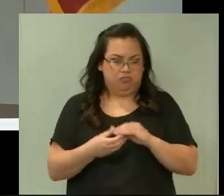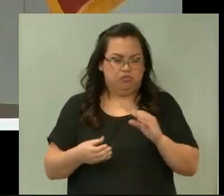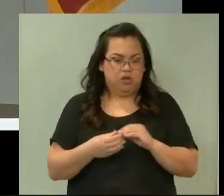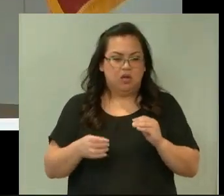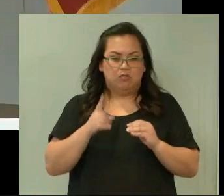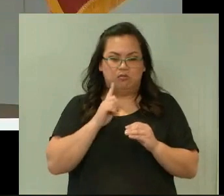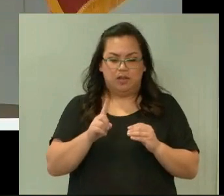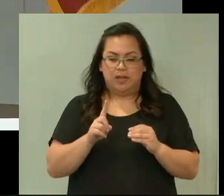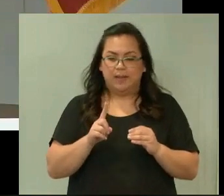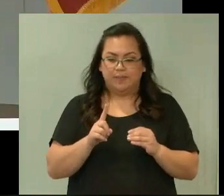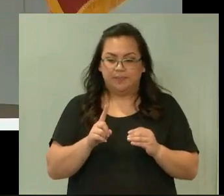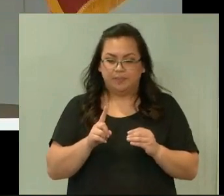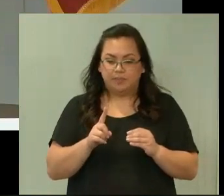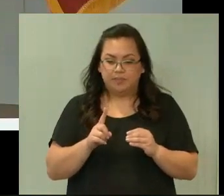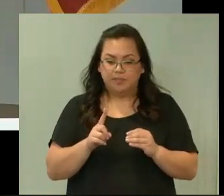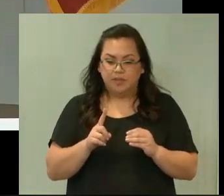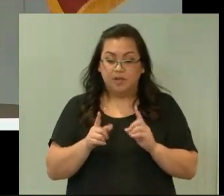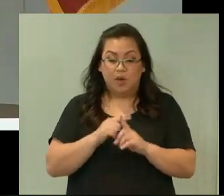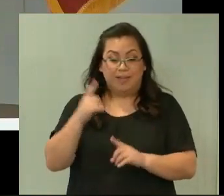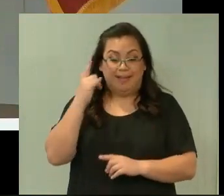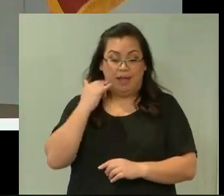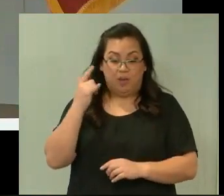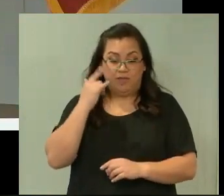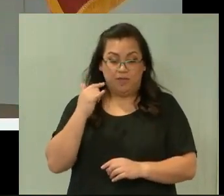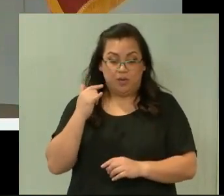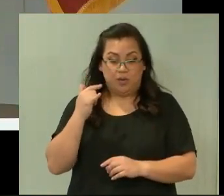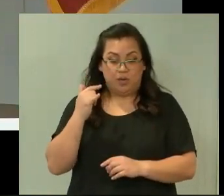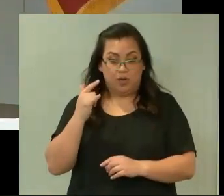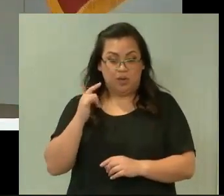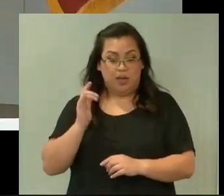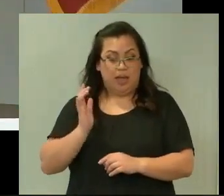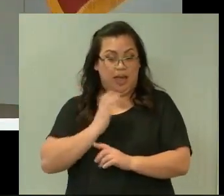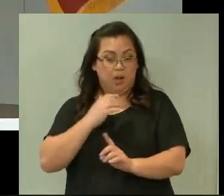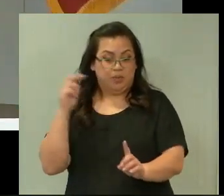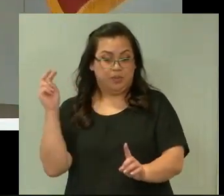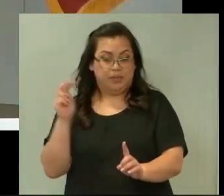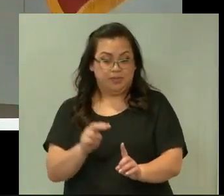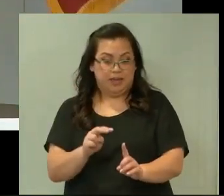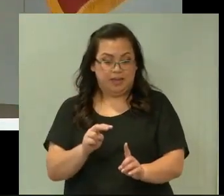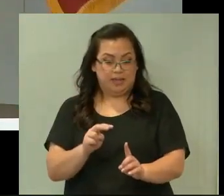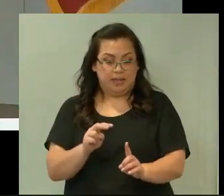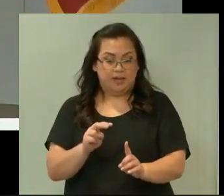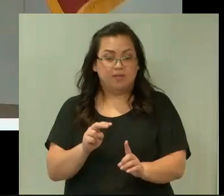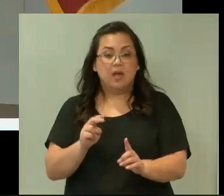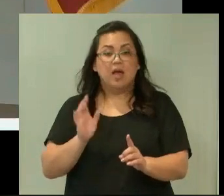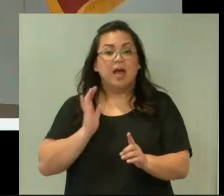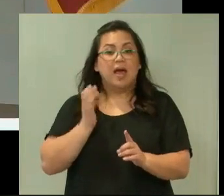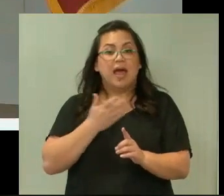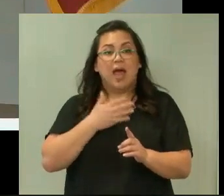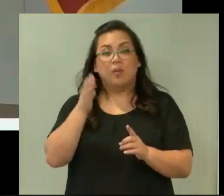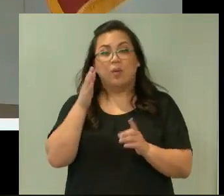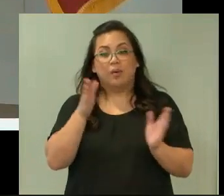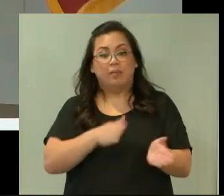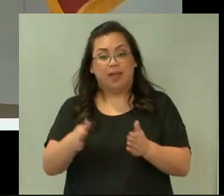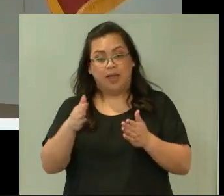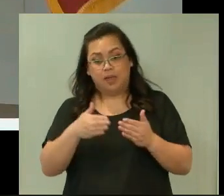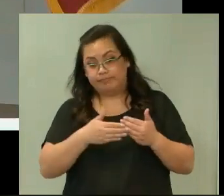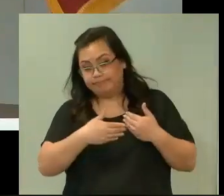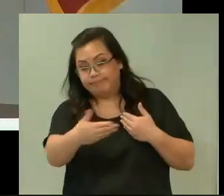outline from a California perspective our pandemic roadmap and how